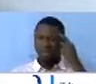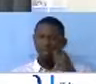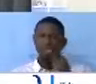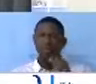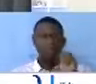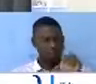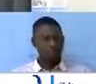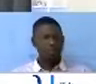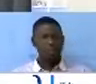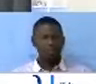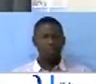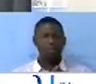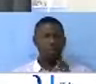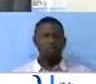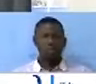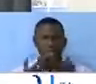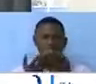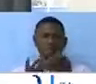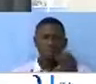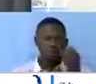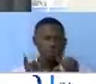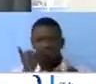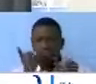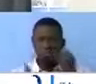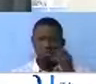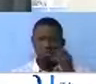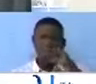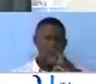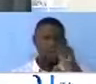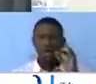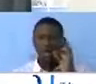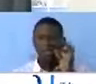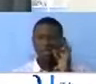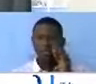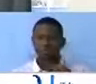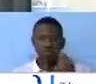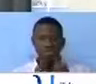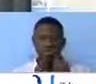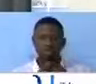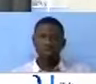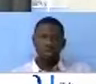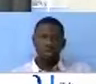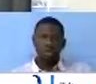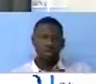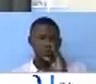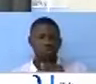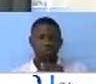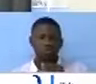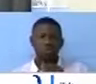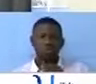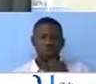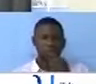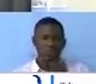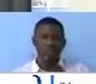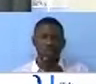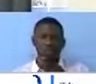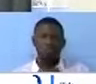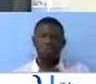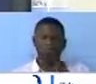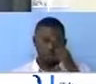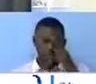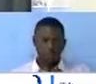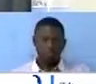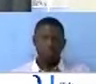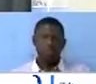that perhaps one could give a rude answer. Which is something you are refusing to do. That's why you're saying you want to respect the commission. So I'm telling